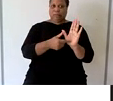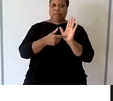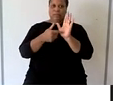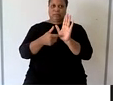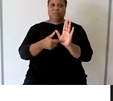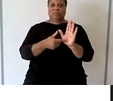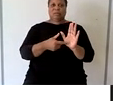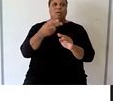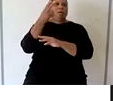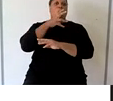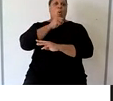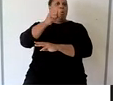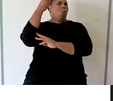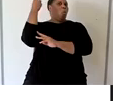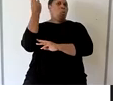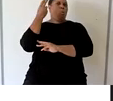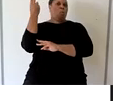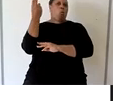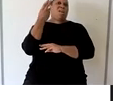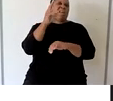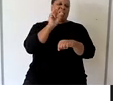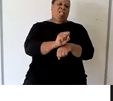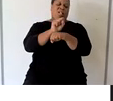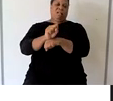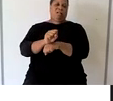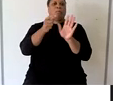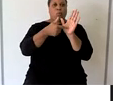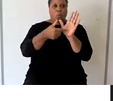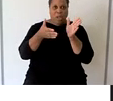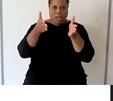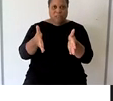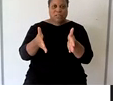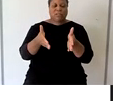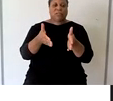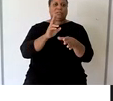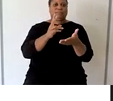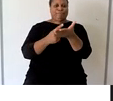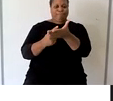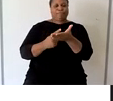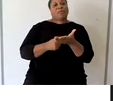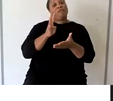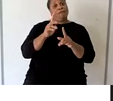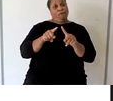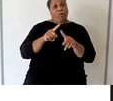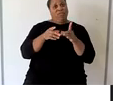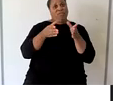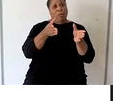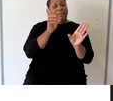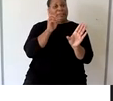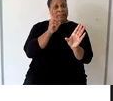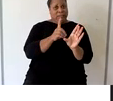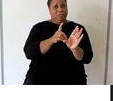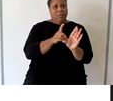and Cliched Ways. And in this article, they talked about four different ways that disability is